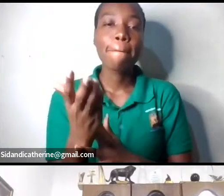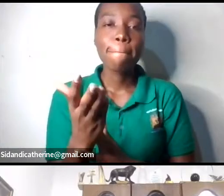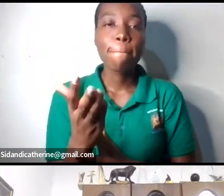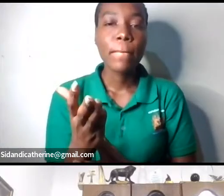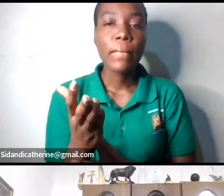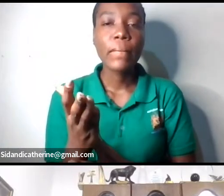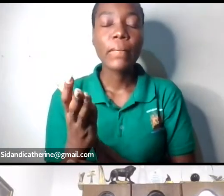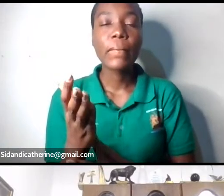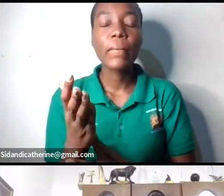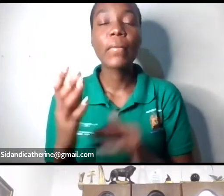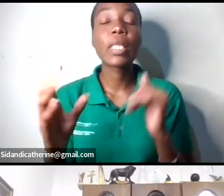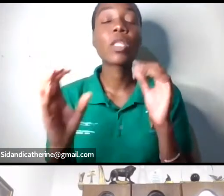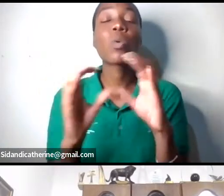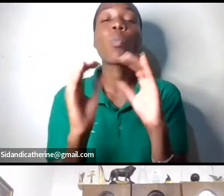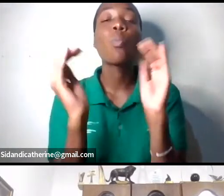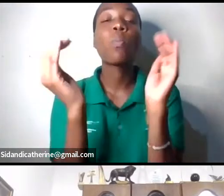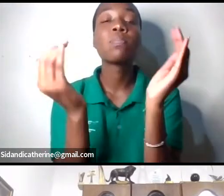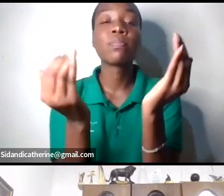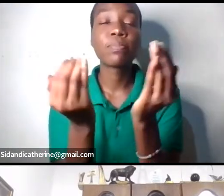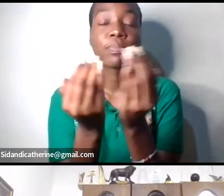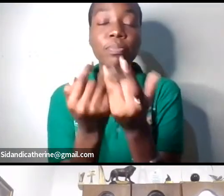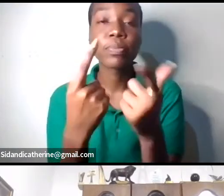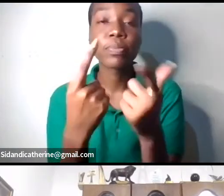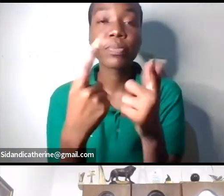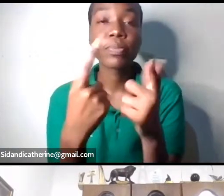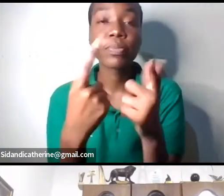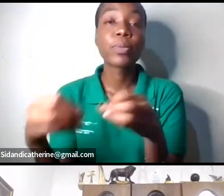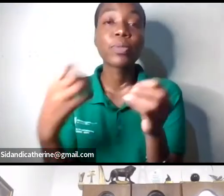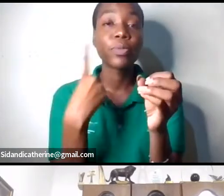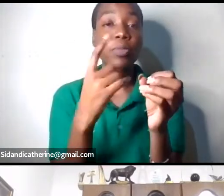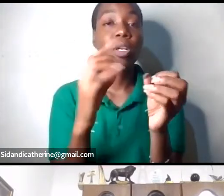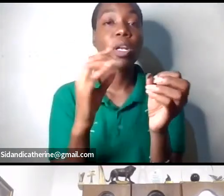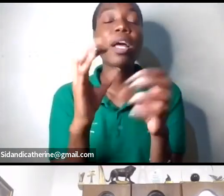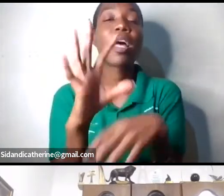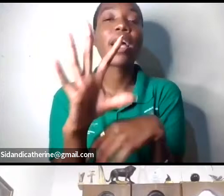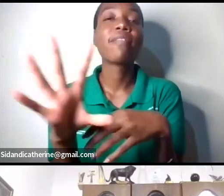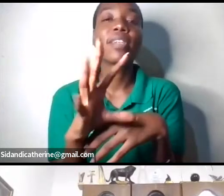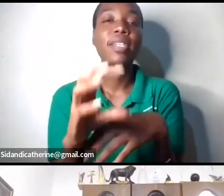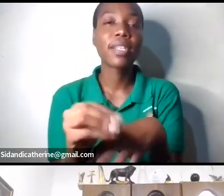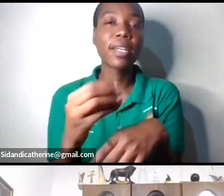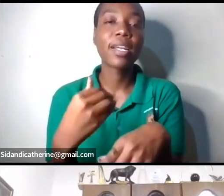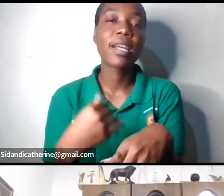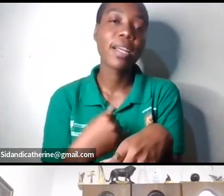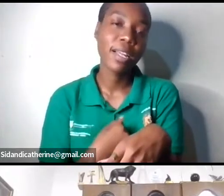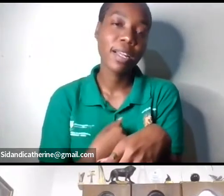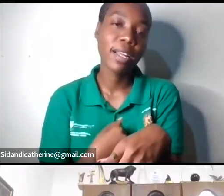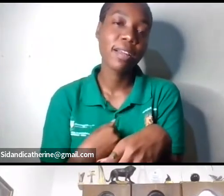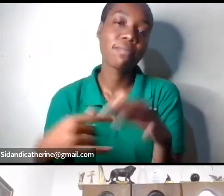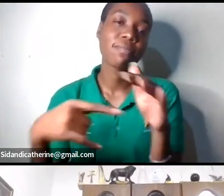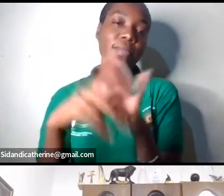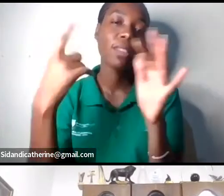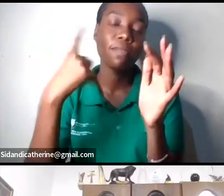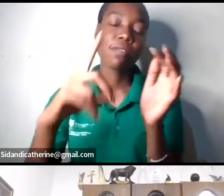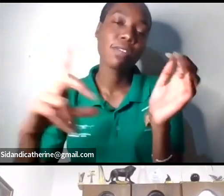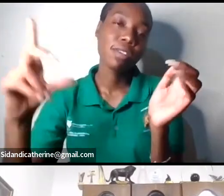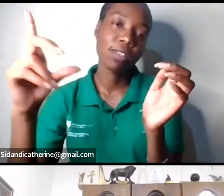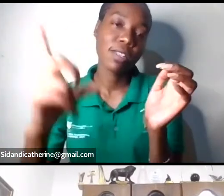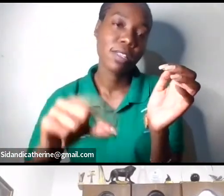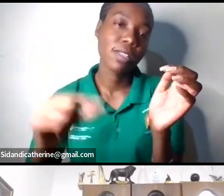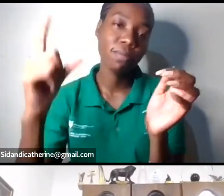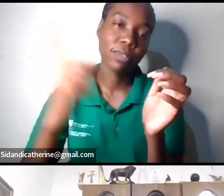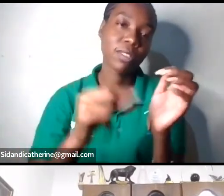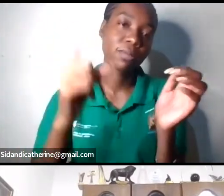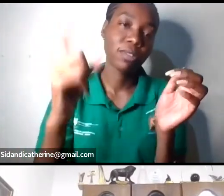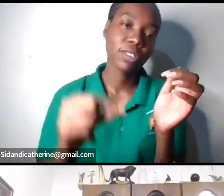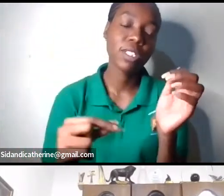continental banks, an opportunity for Africans to have access to cheap finances. Those are some